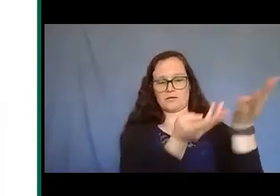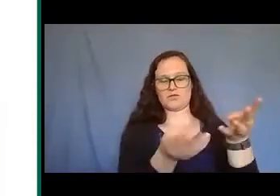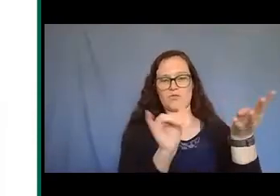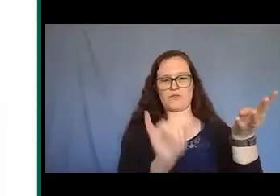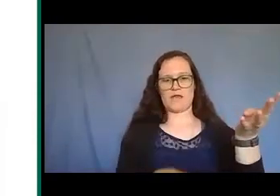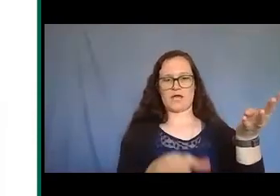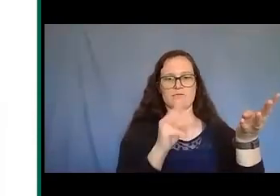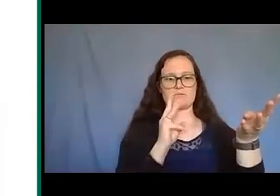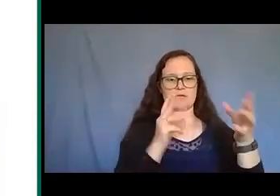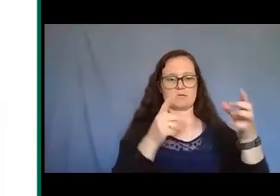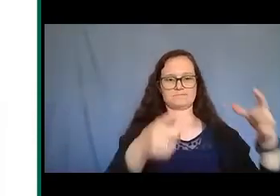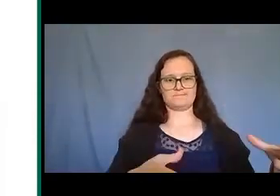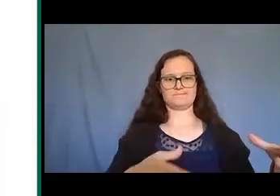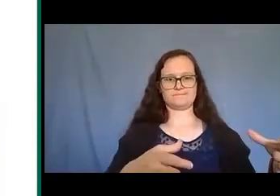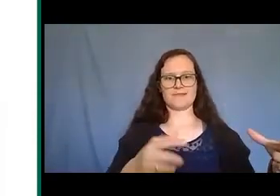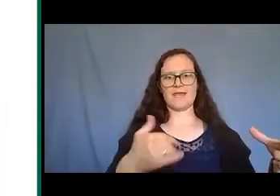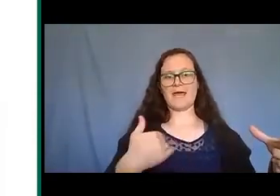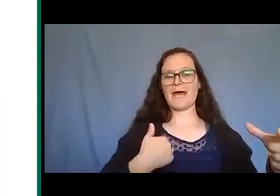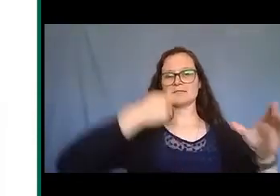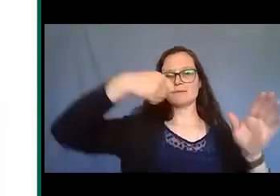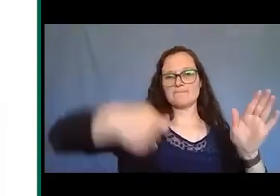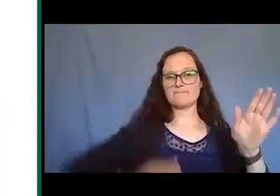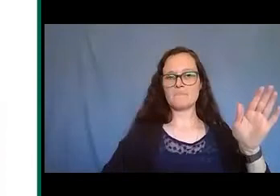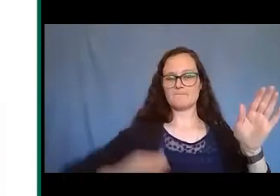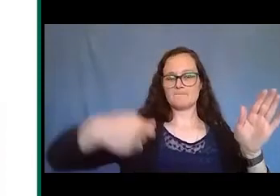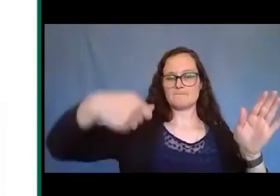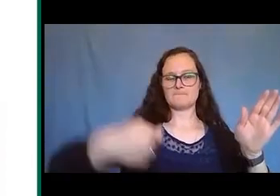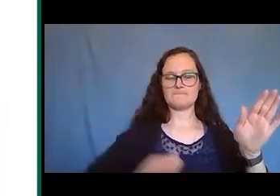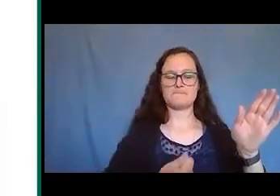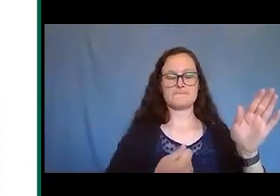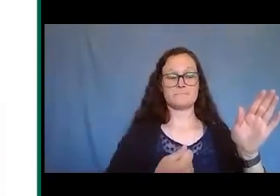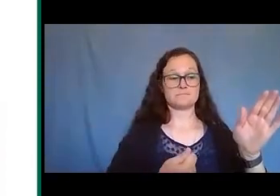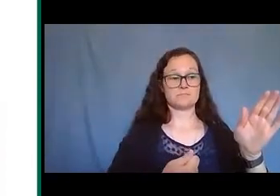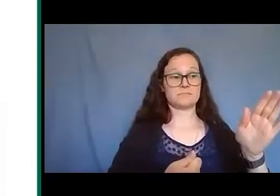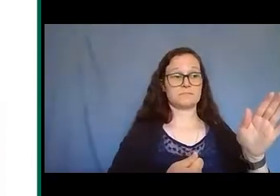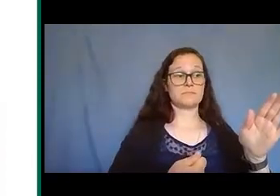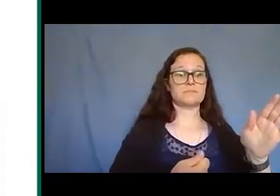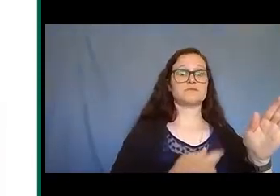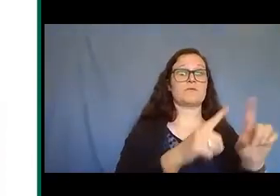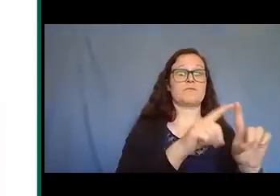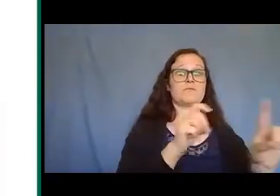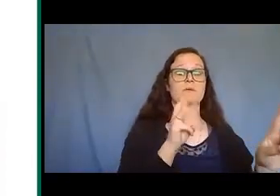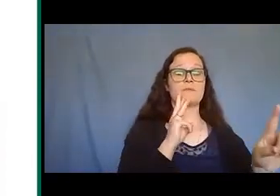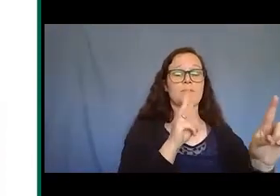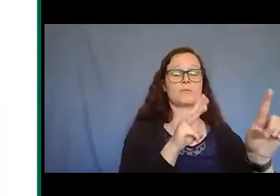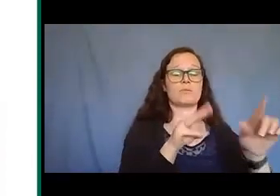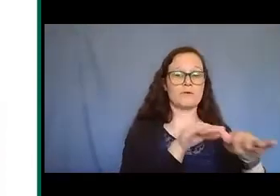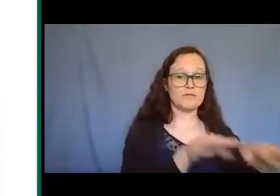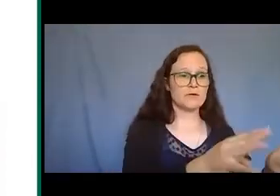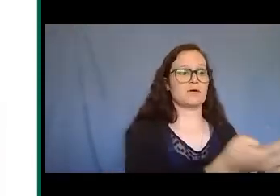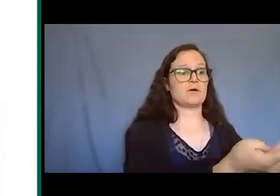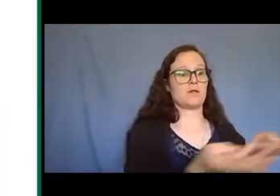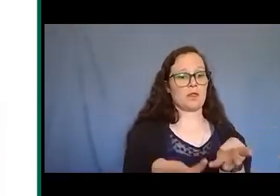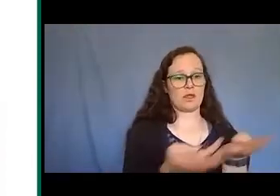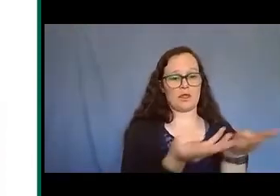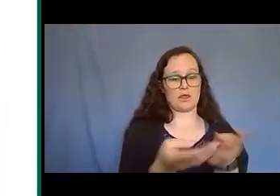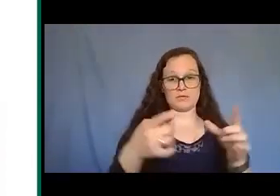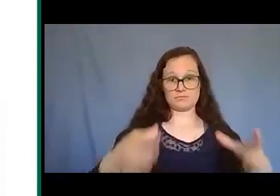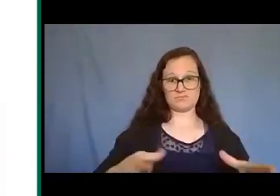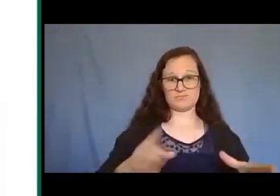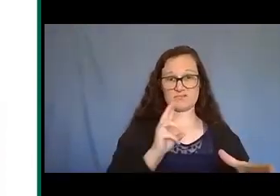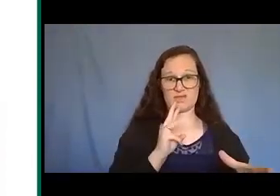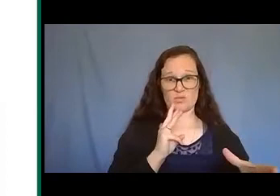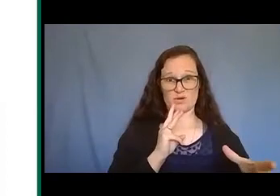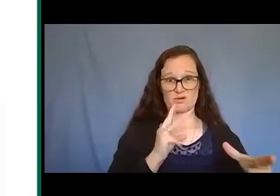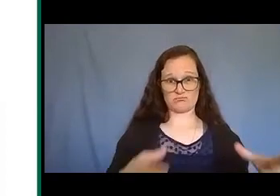pump that pulls water directly from the Animas River into the reservoir. And depending on the time of year and what's